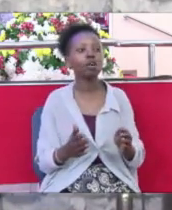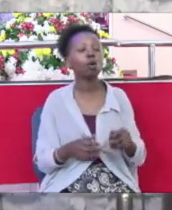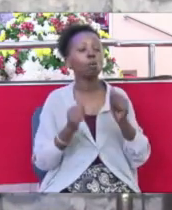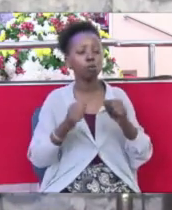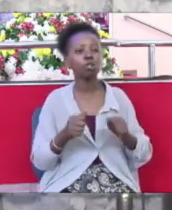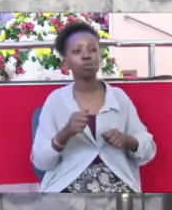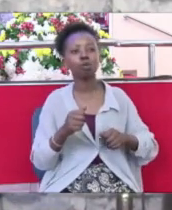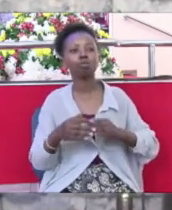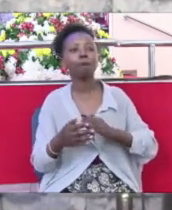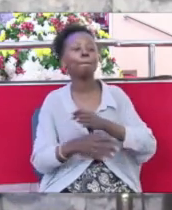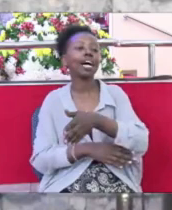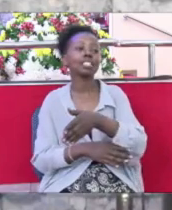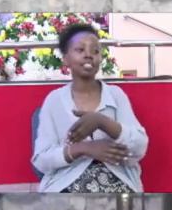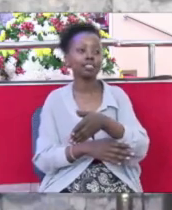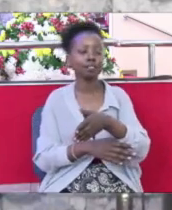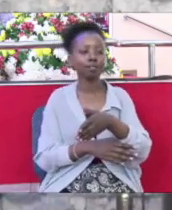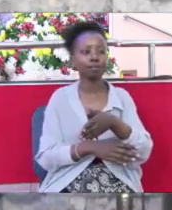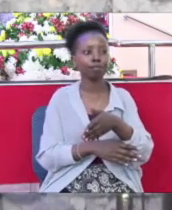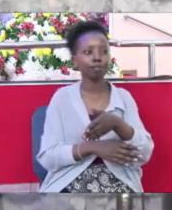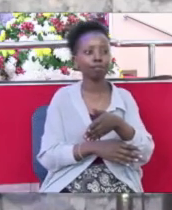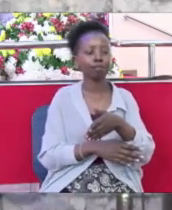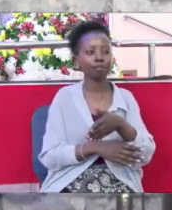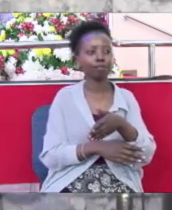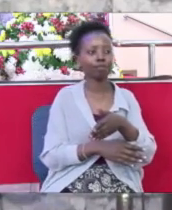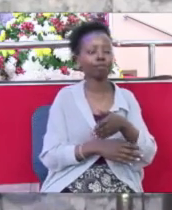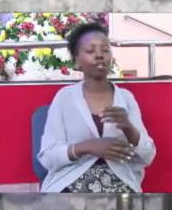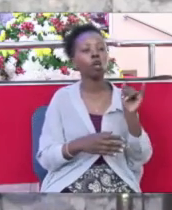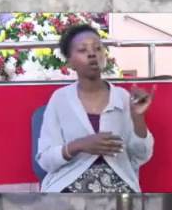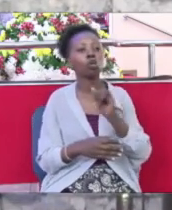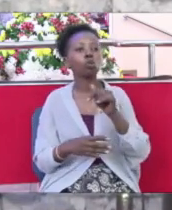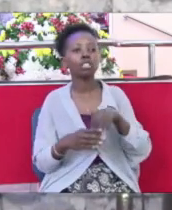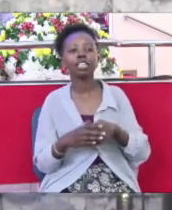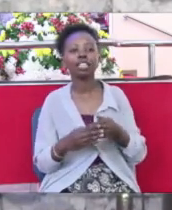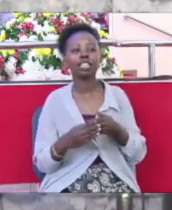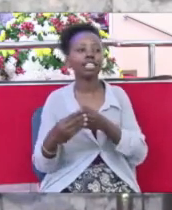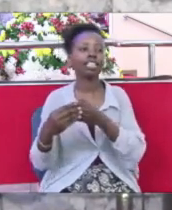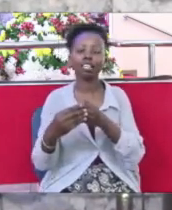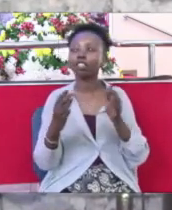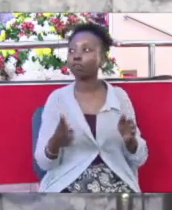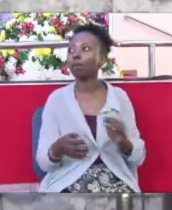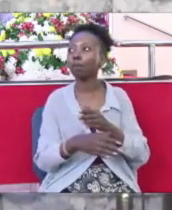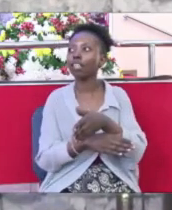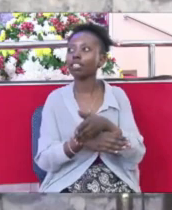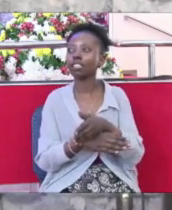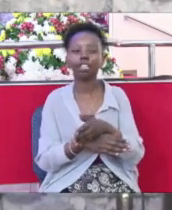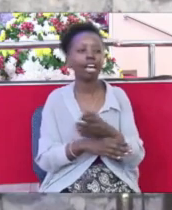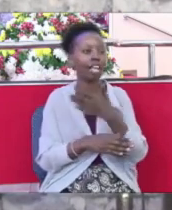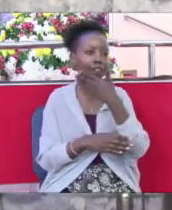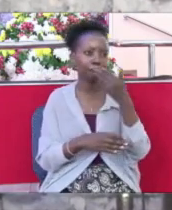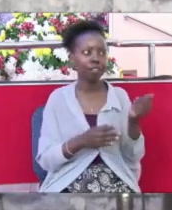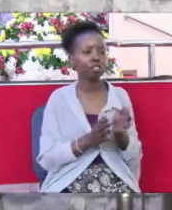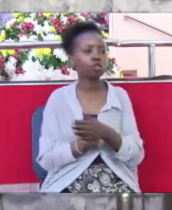Itifaki zingine hazifuatiliwi. Protocols are bypassed. Itifaki zingine hazifuatiliwi. And the best story that we have is in